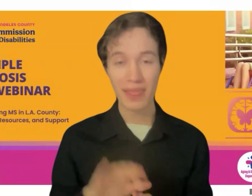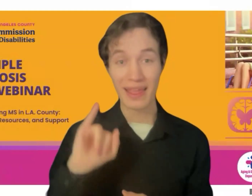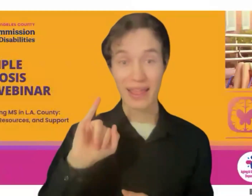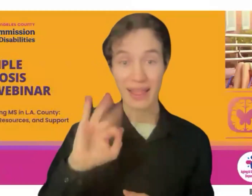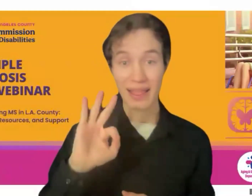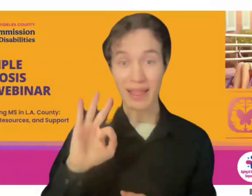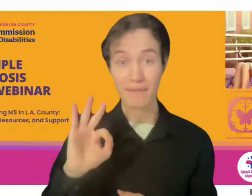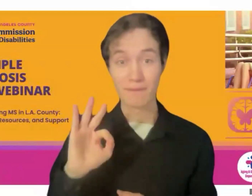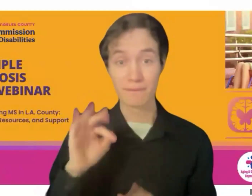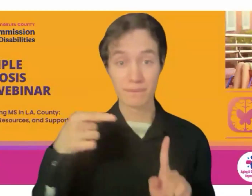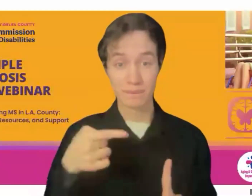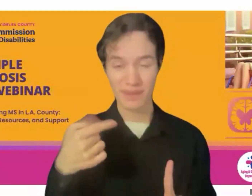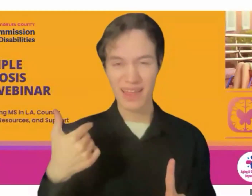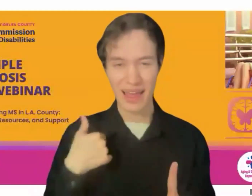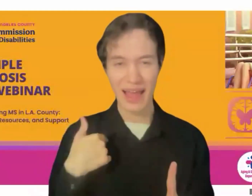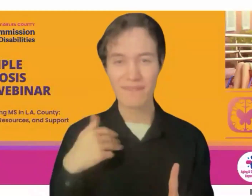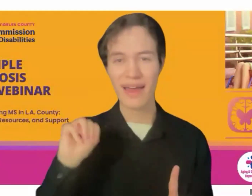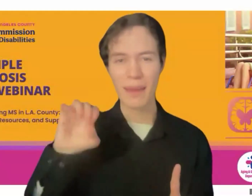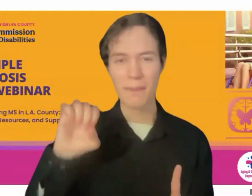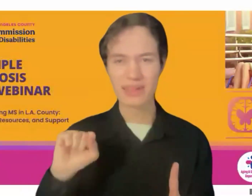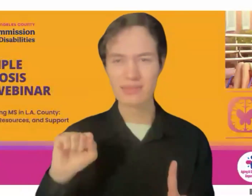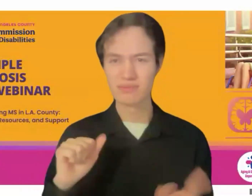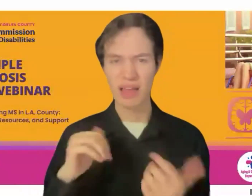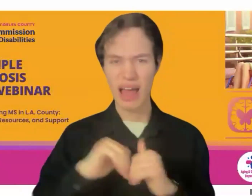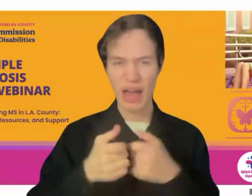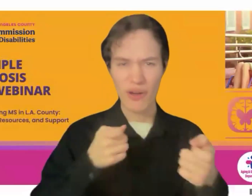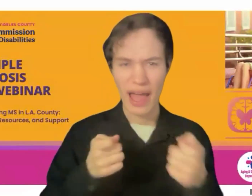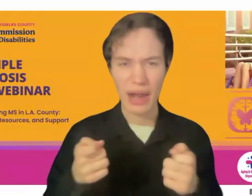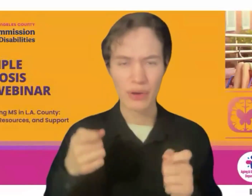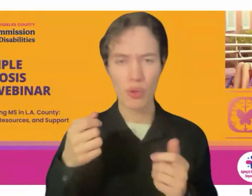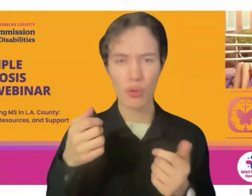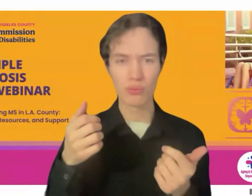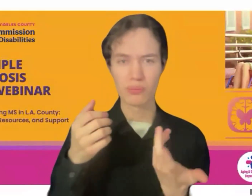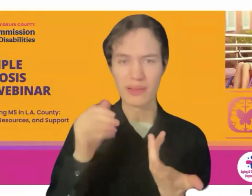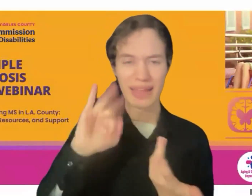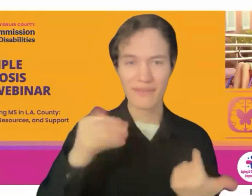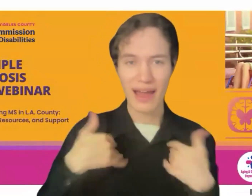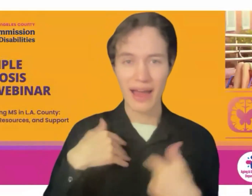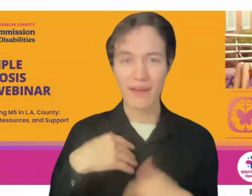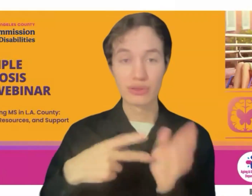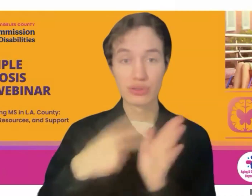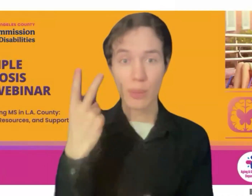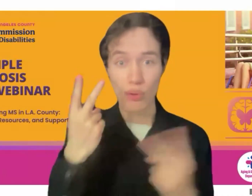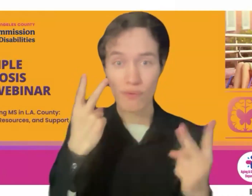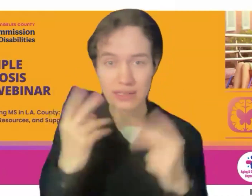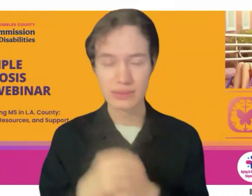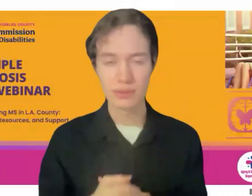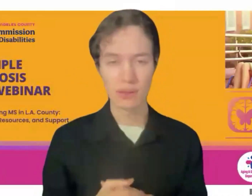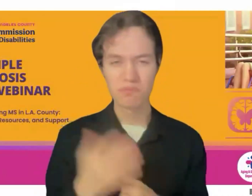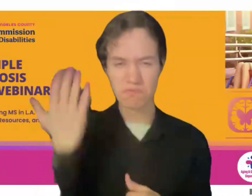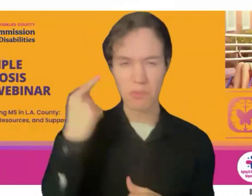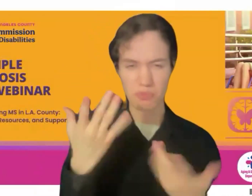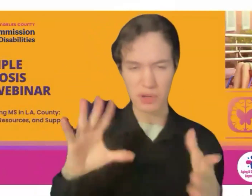is experiencing double vision? I know you touched on it in your presentation earlier. Sure. Yeah, so double